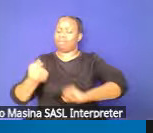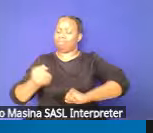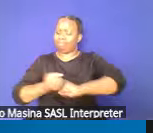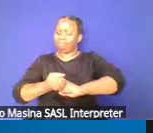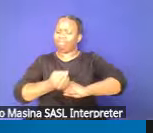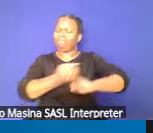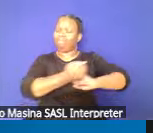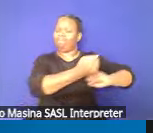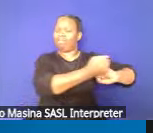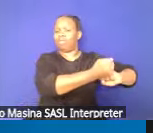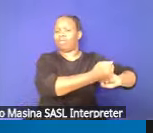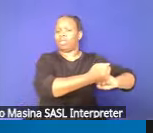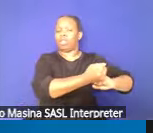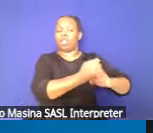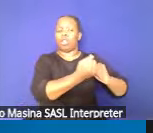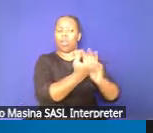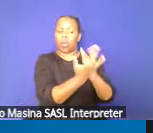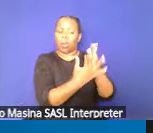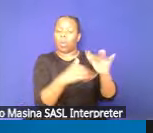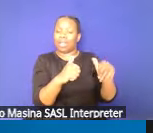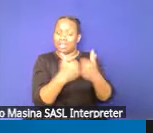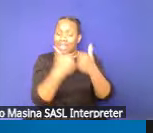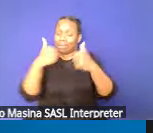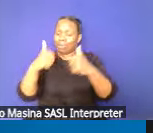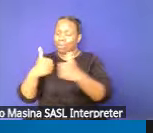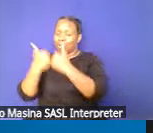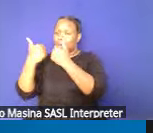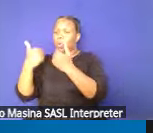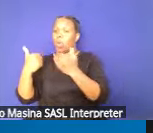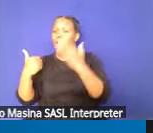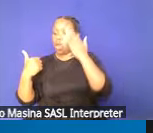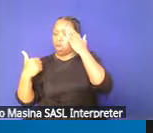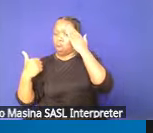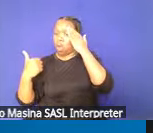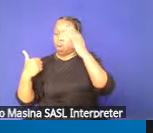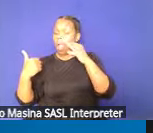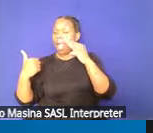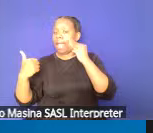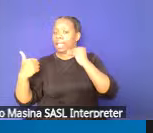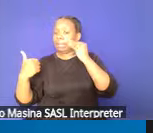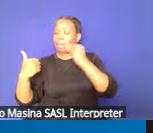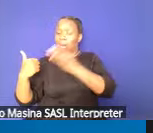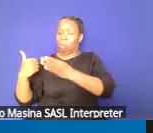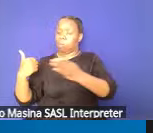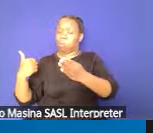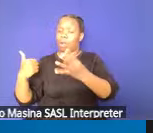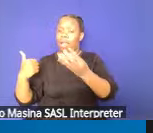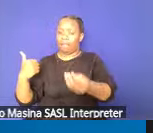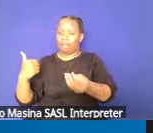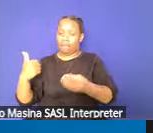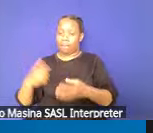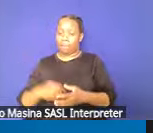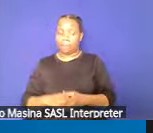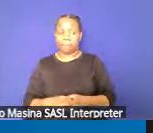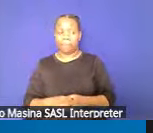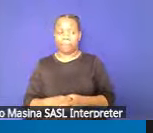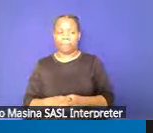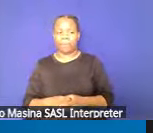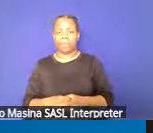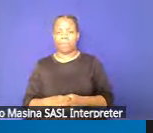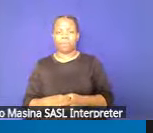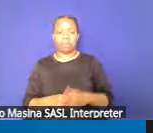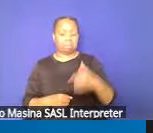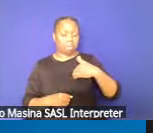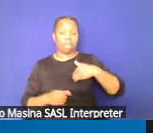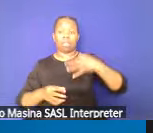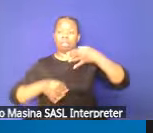required based on the challenges that we know that are being experienced out there. So, as I've mentioned,